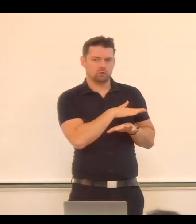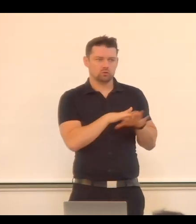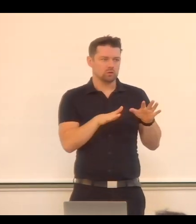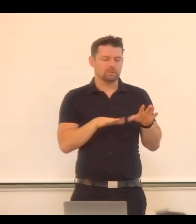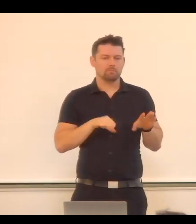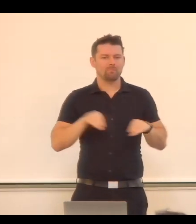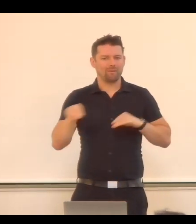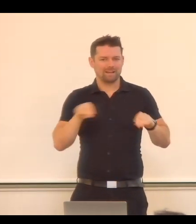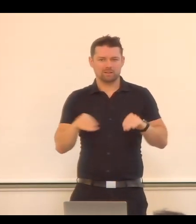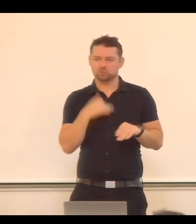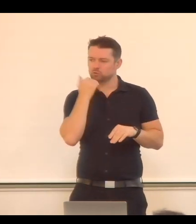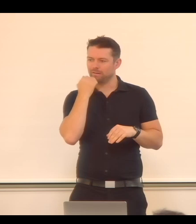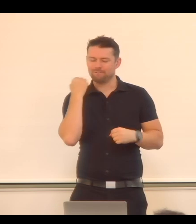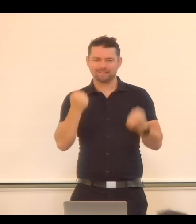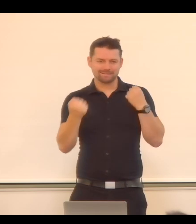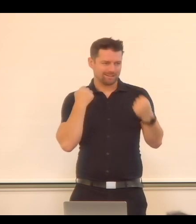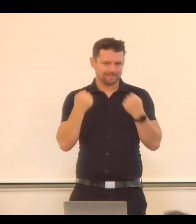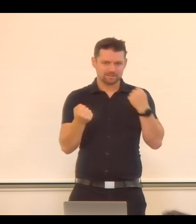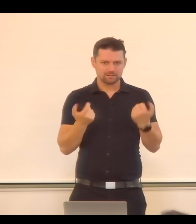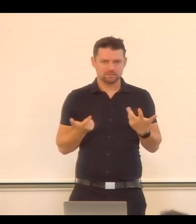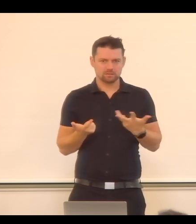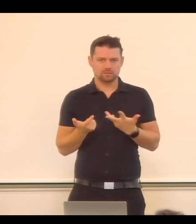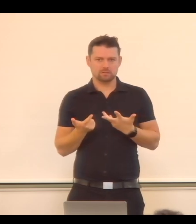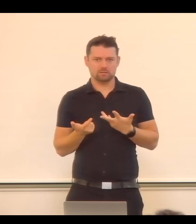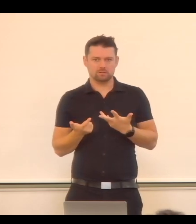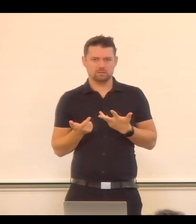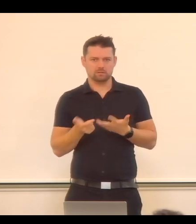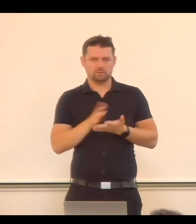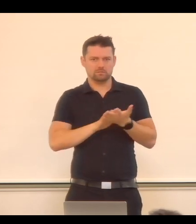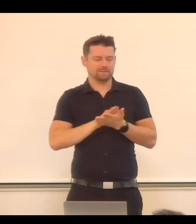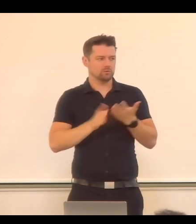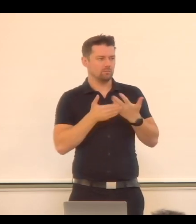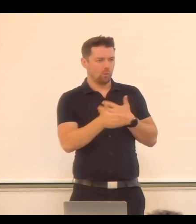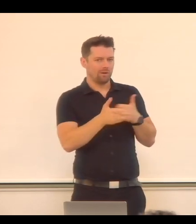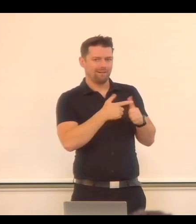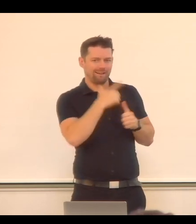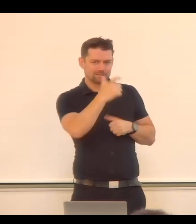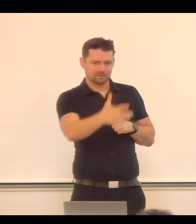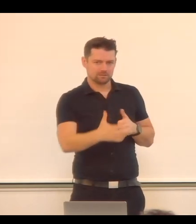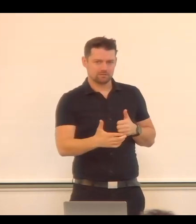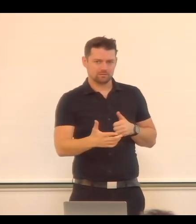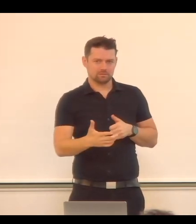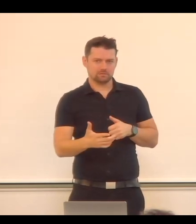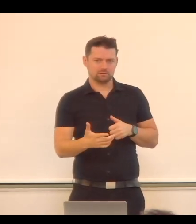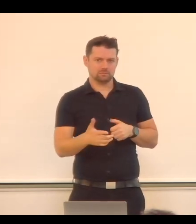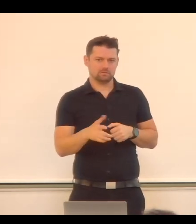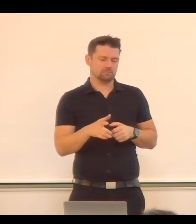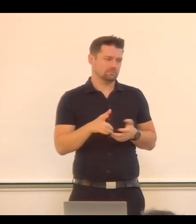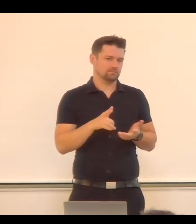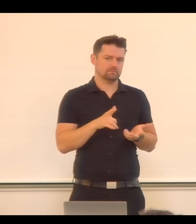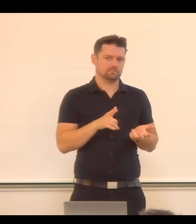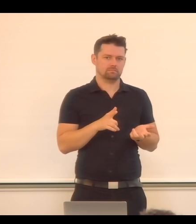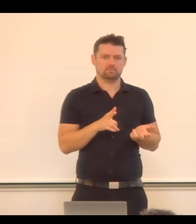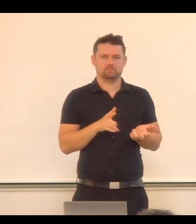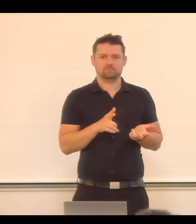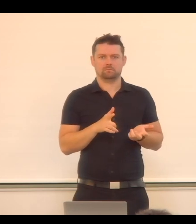enough, you usually are more accident prone because you're more jittery in some sense. You